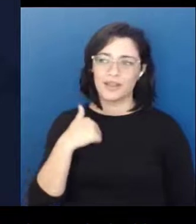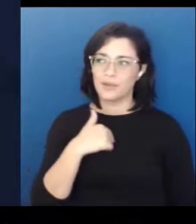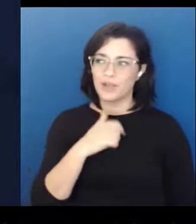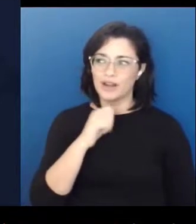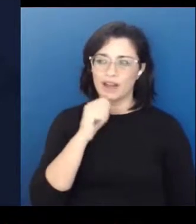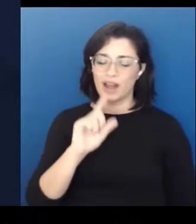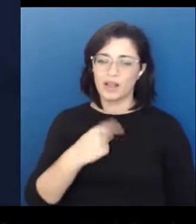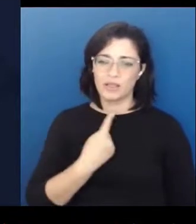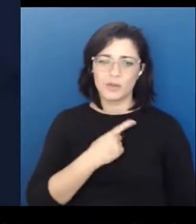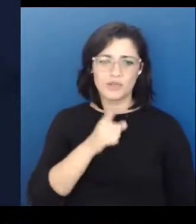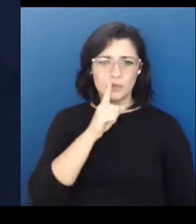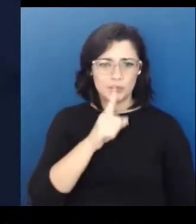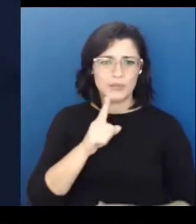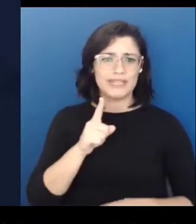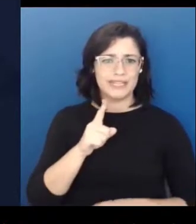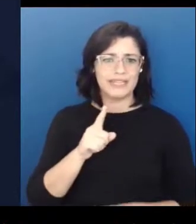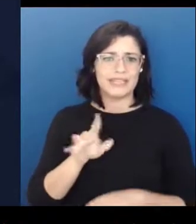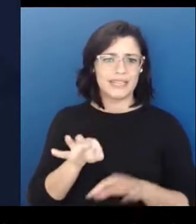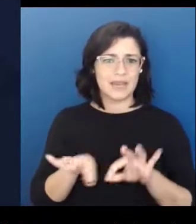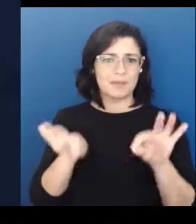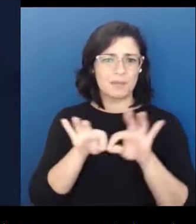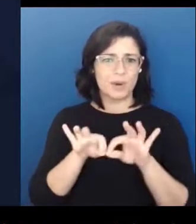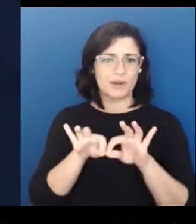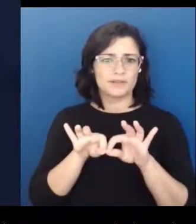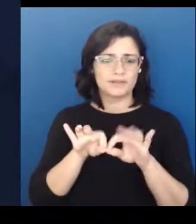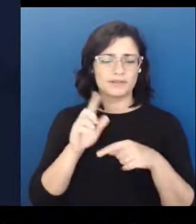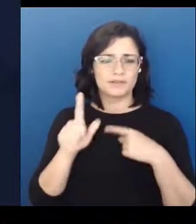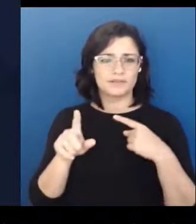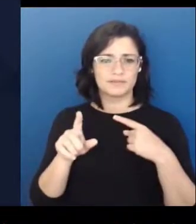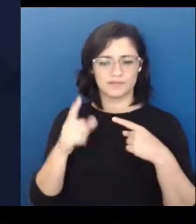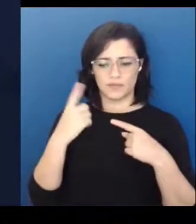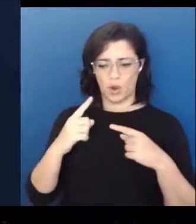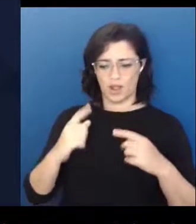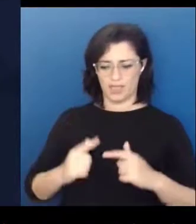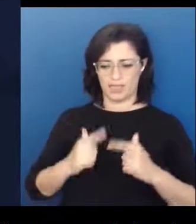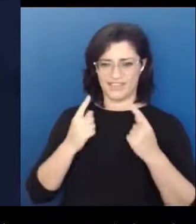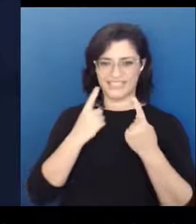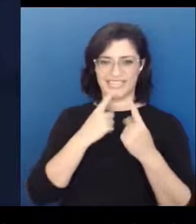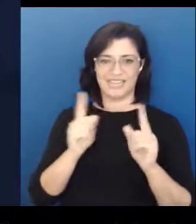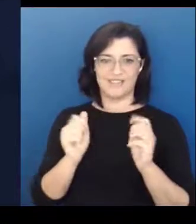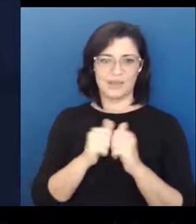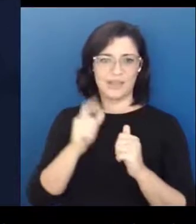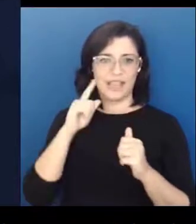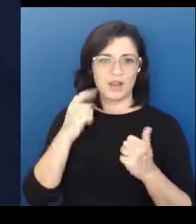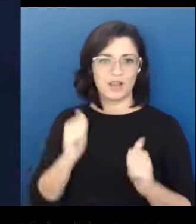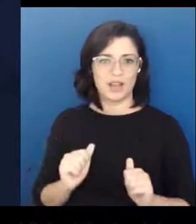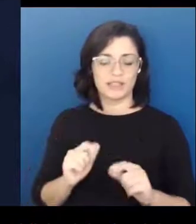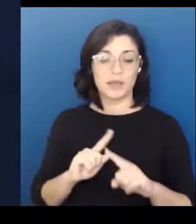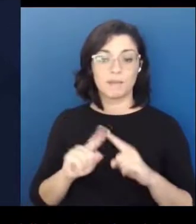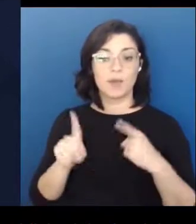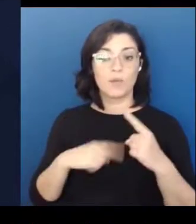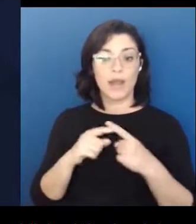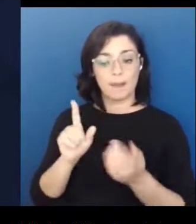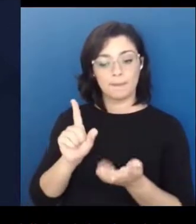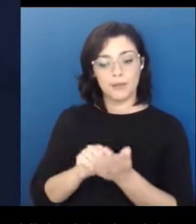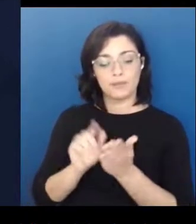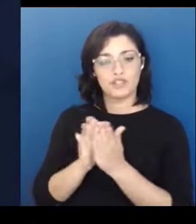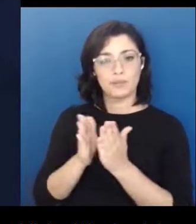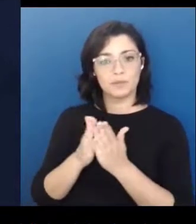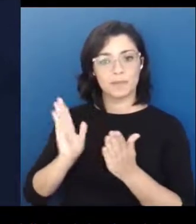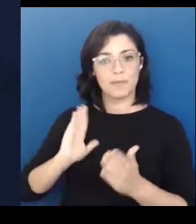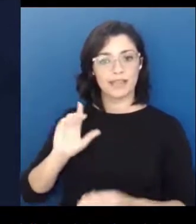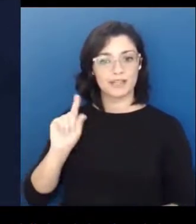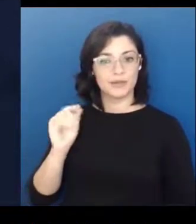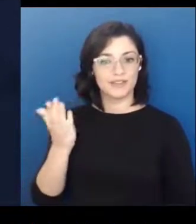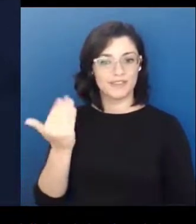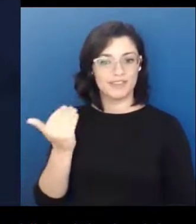hearing loss. But as soon as I published this book in 2015, I knew that I wanted to write another one. My book was